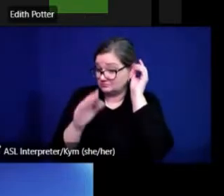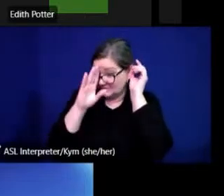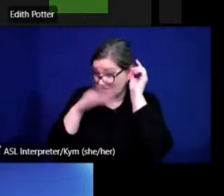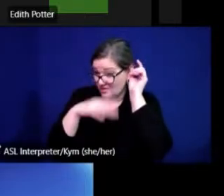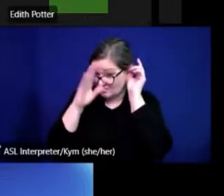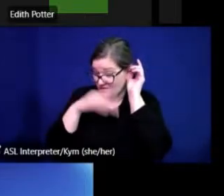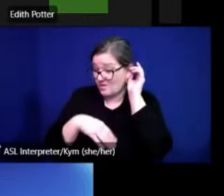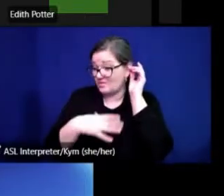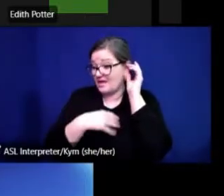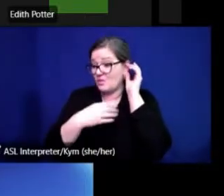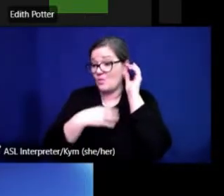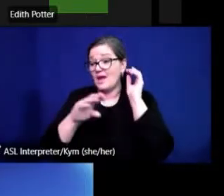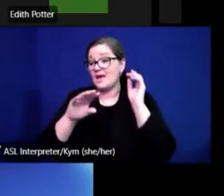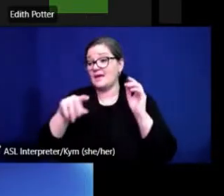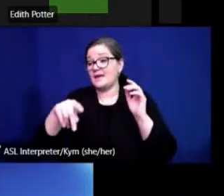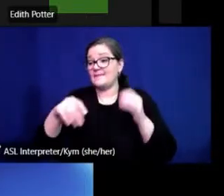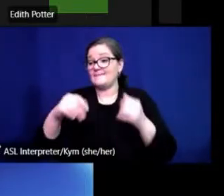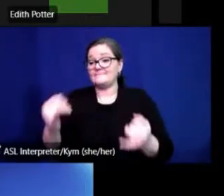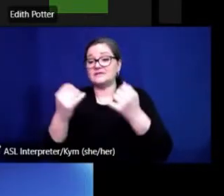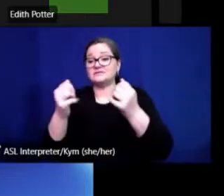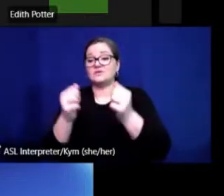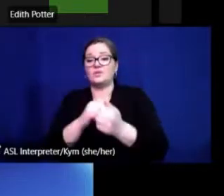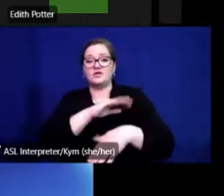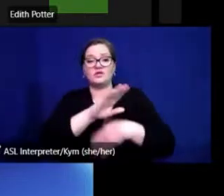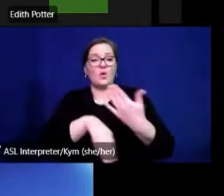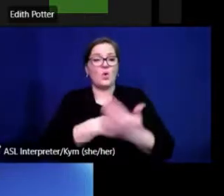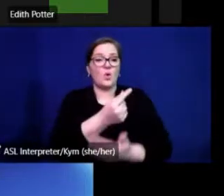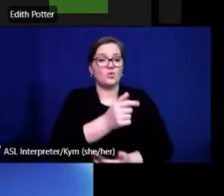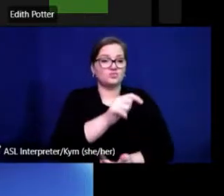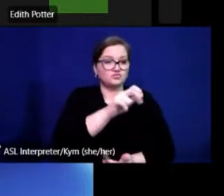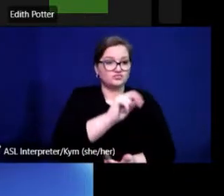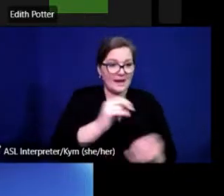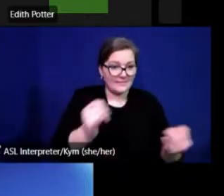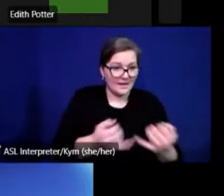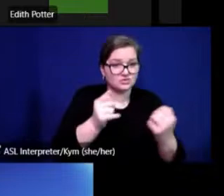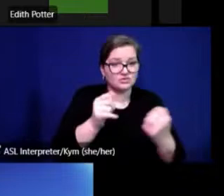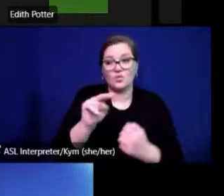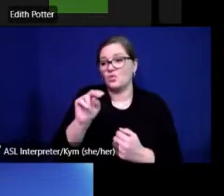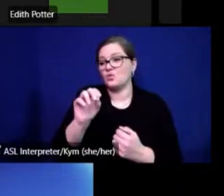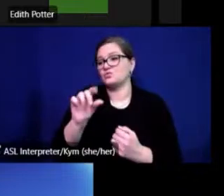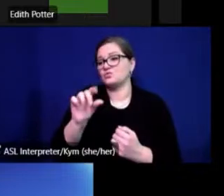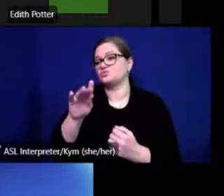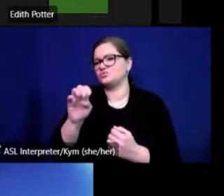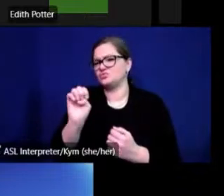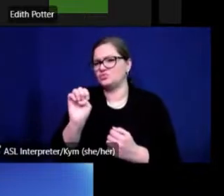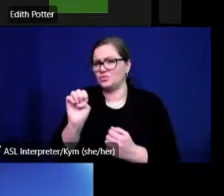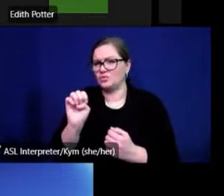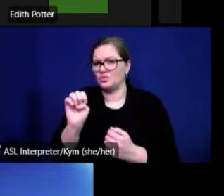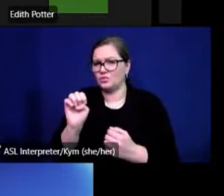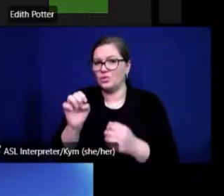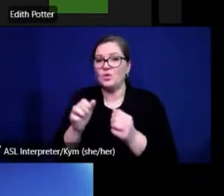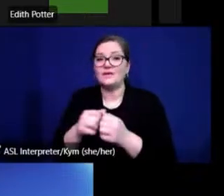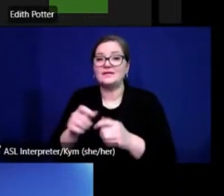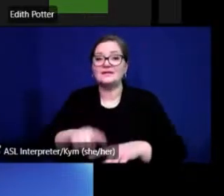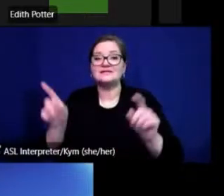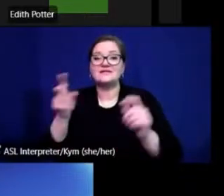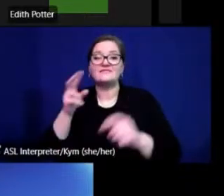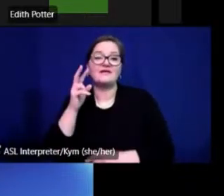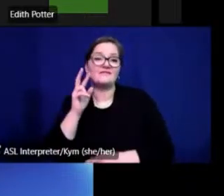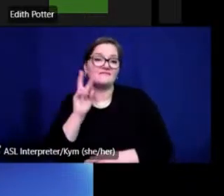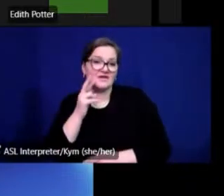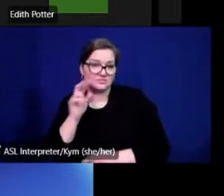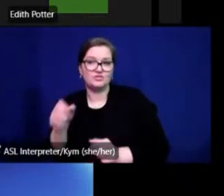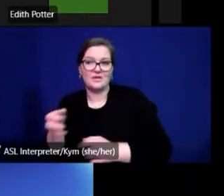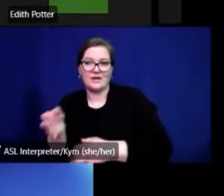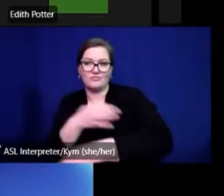white pasta with whole grain pasta, or swapping out noodles with a different fruit or with a different vegetable that can be